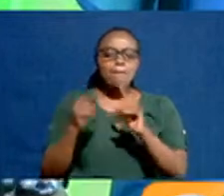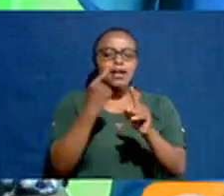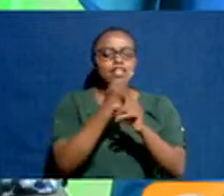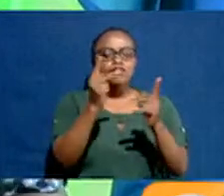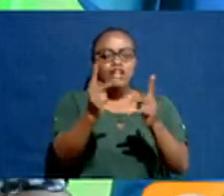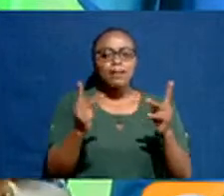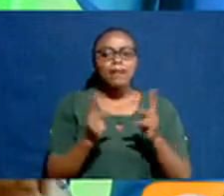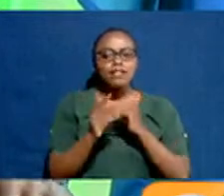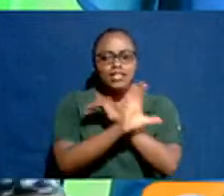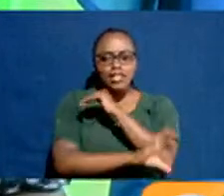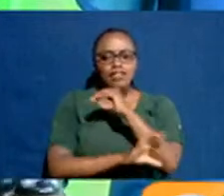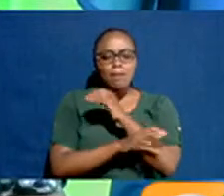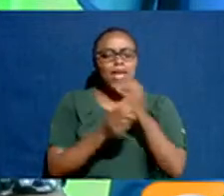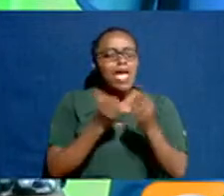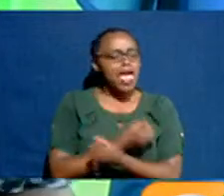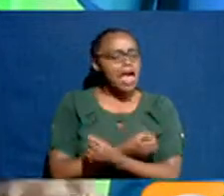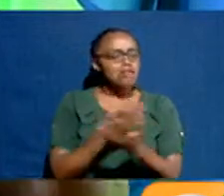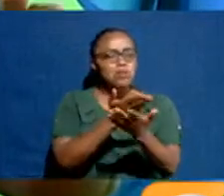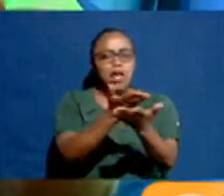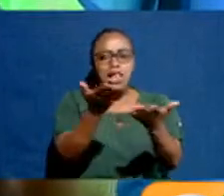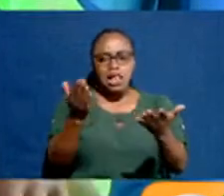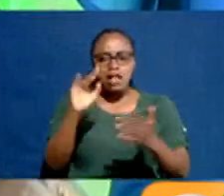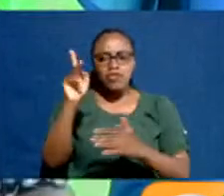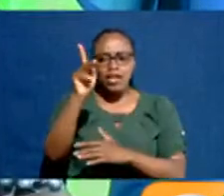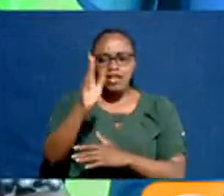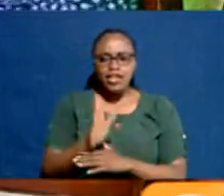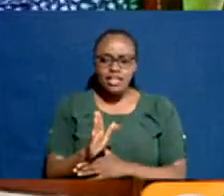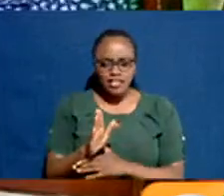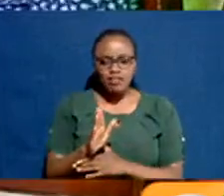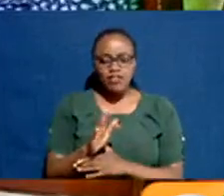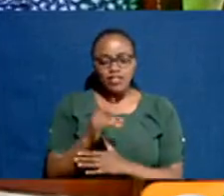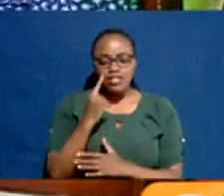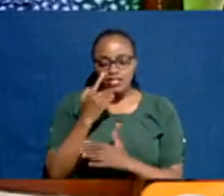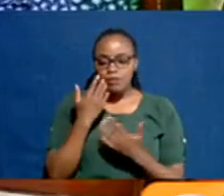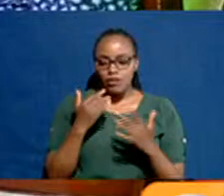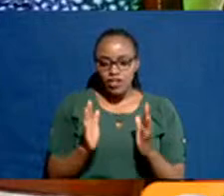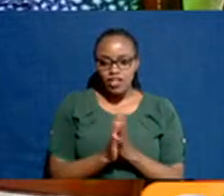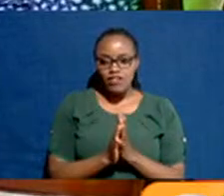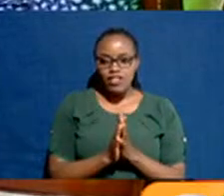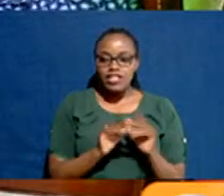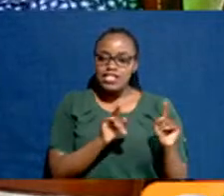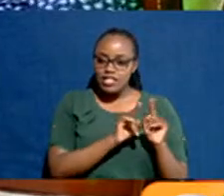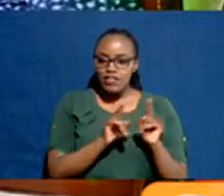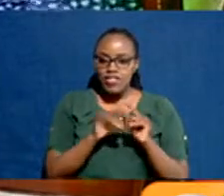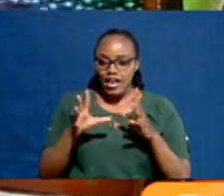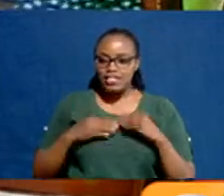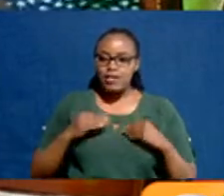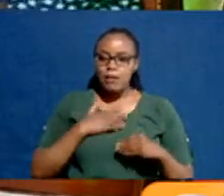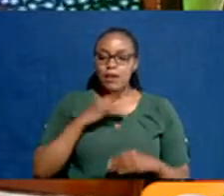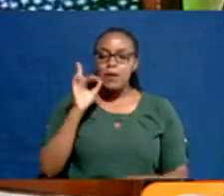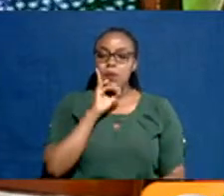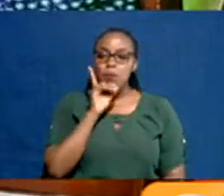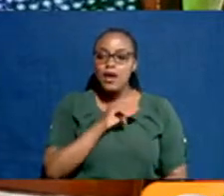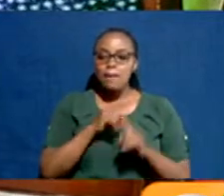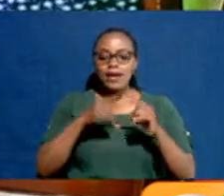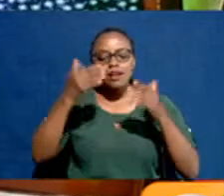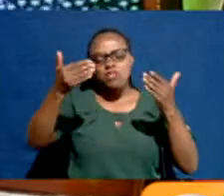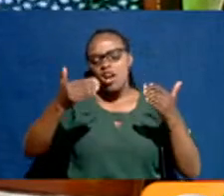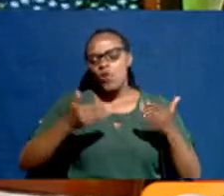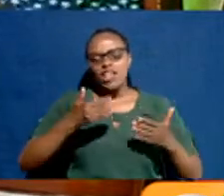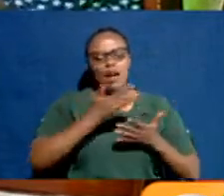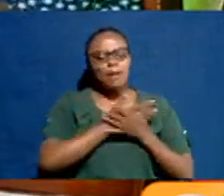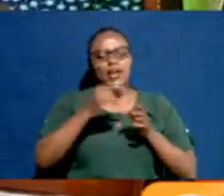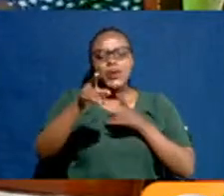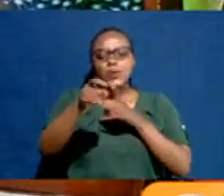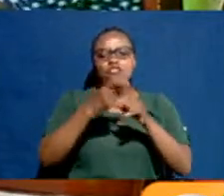I do, I'm everywhere. Kenyans urge me on. Yeah, they urge me on. So, but I welcome criticism